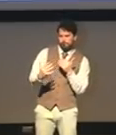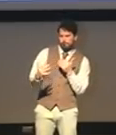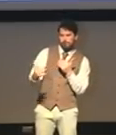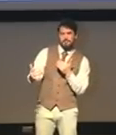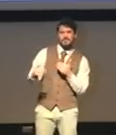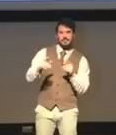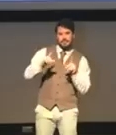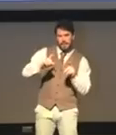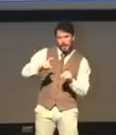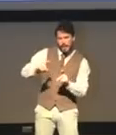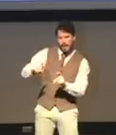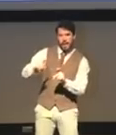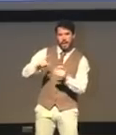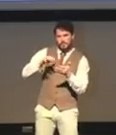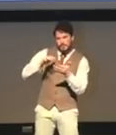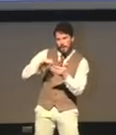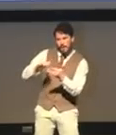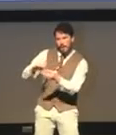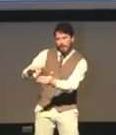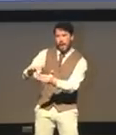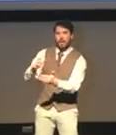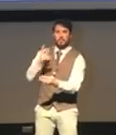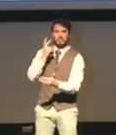actually corroborate that information.